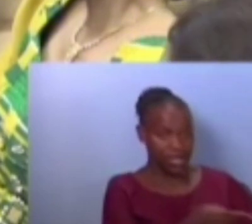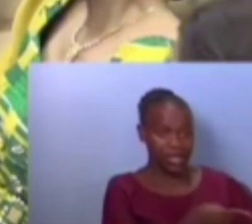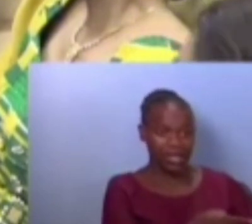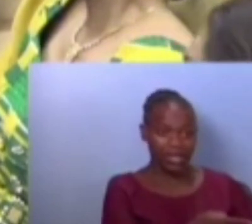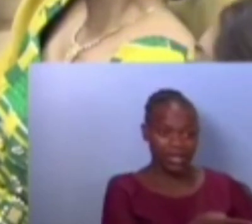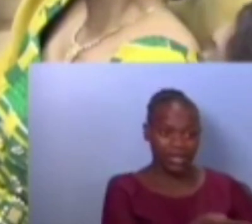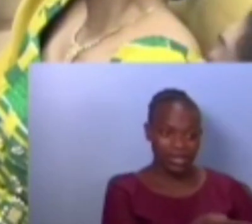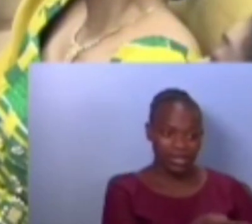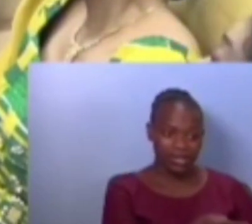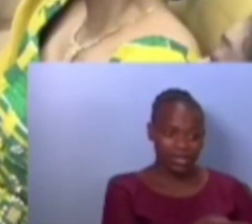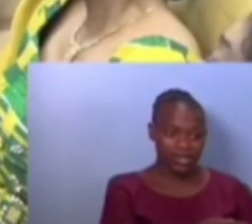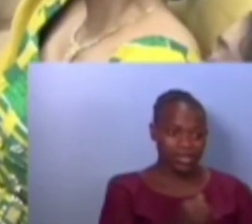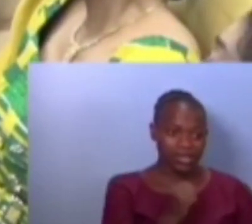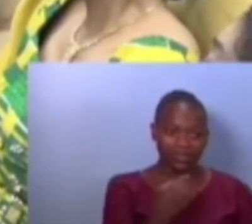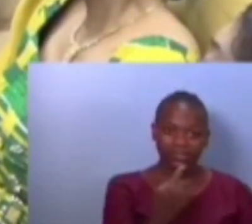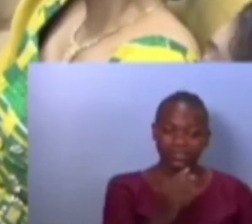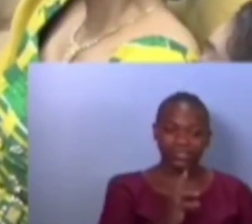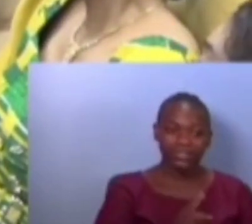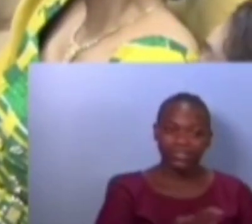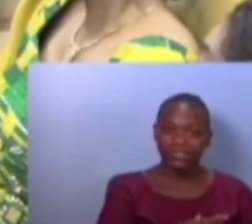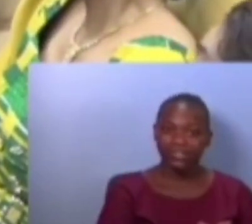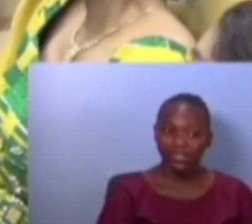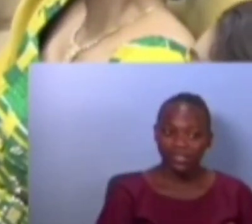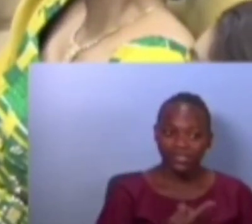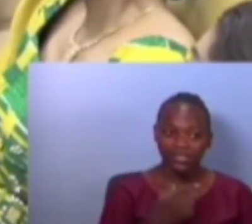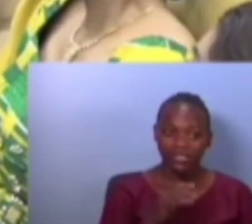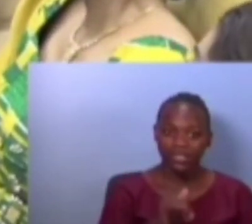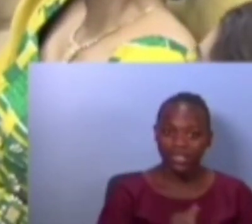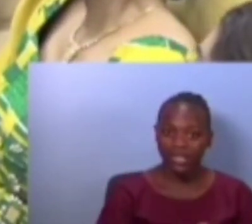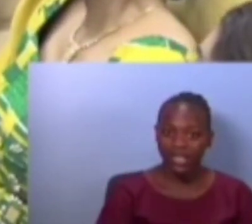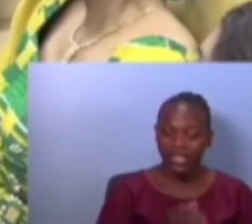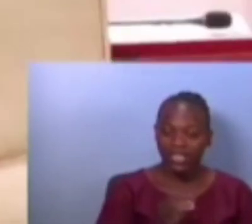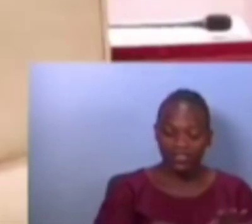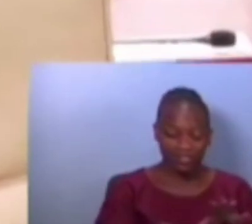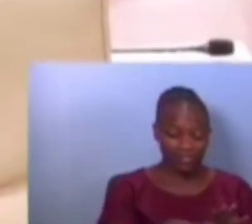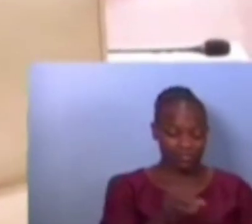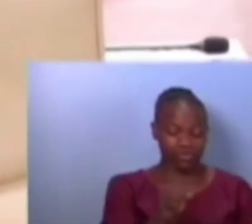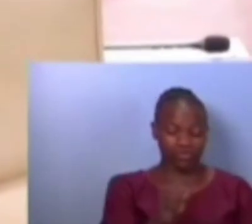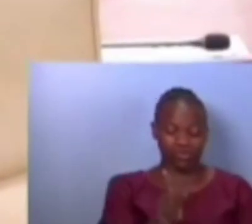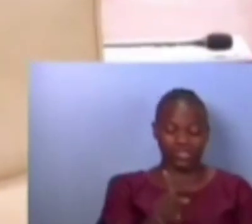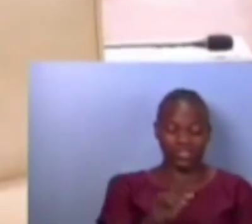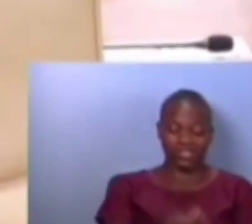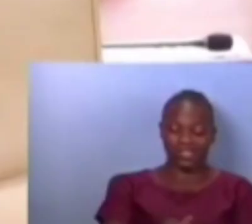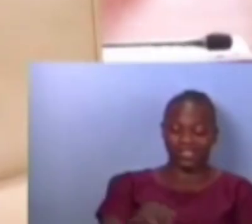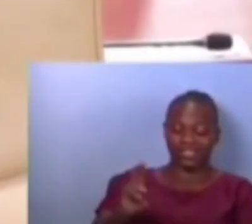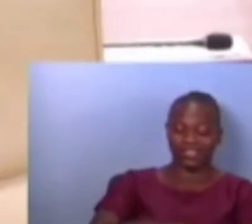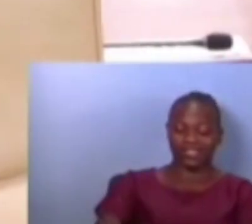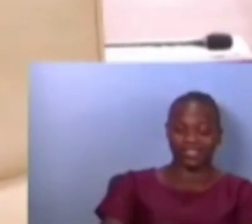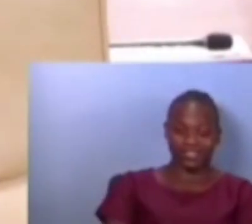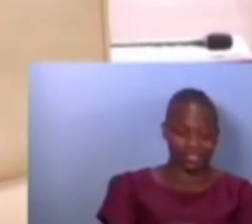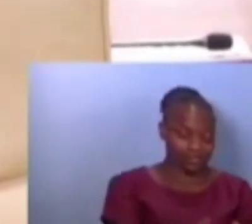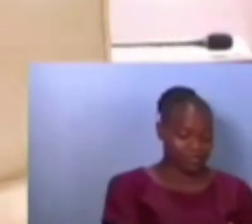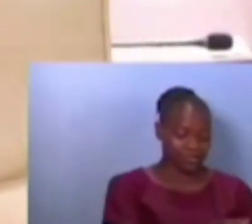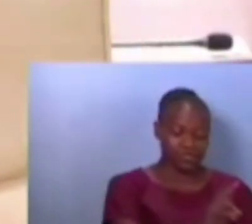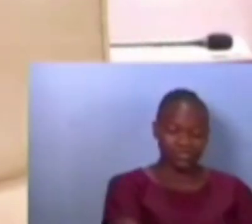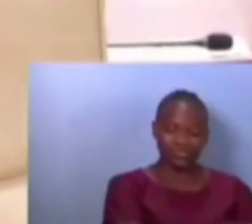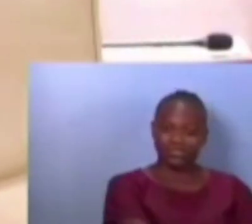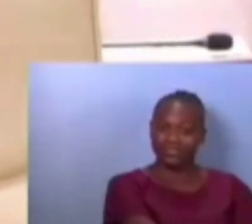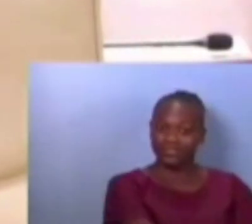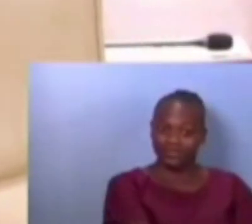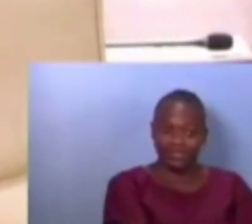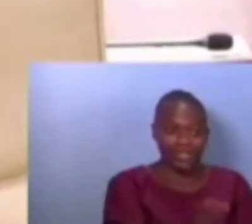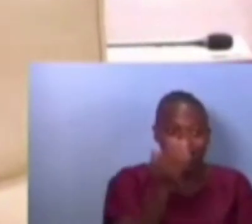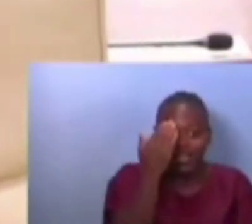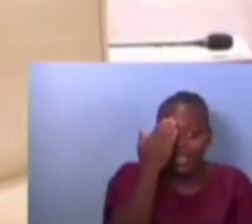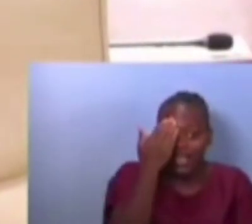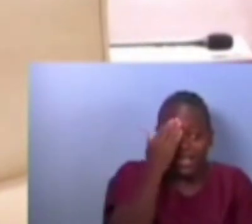who has not told us if it is now spiritually okay for him to sit in the minority leader's chair.